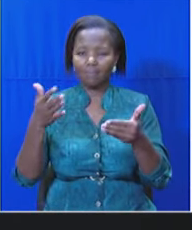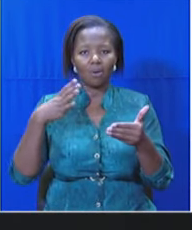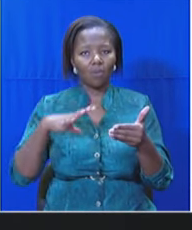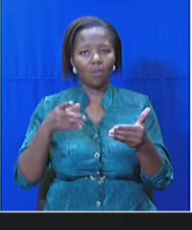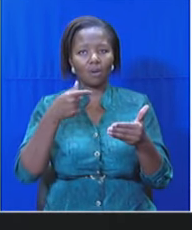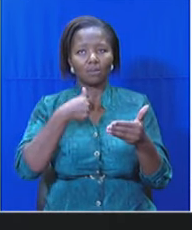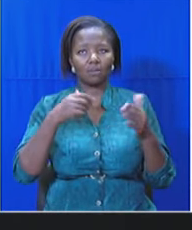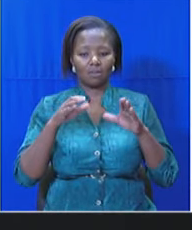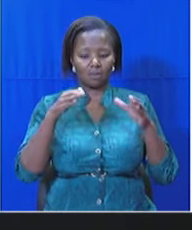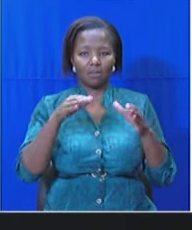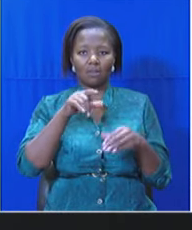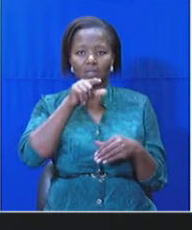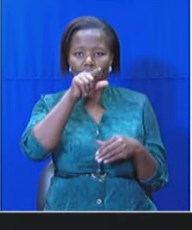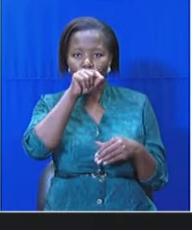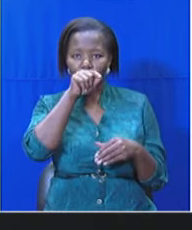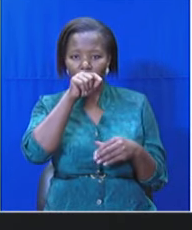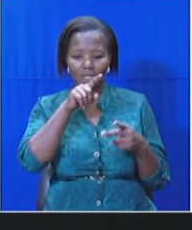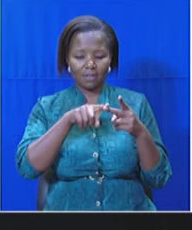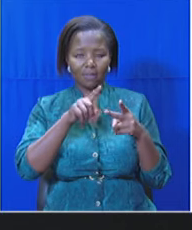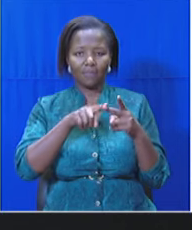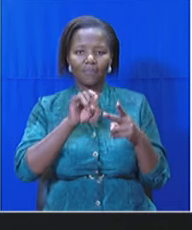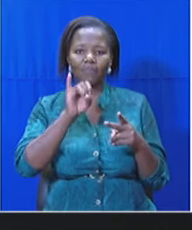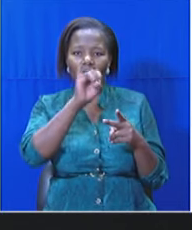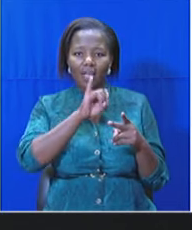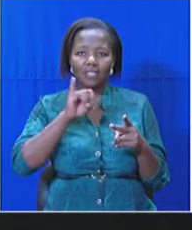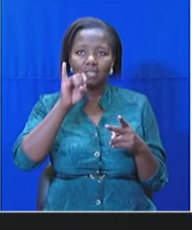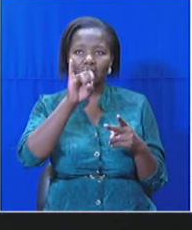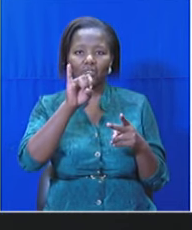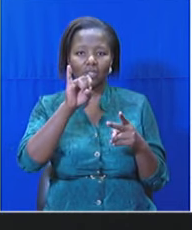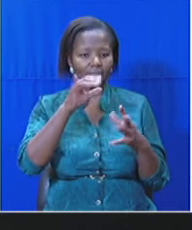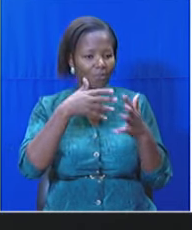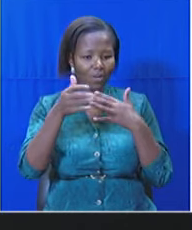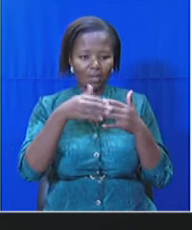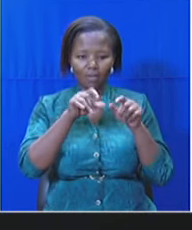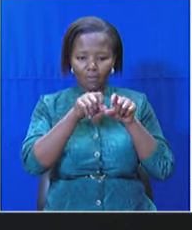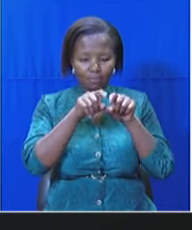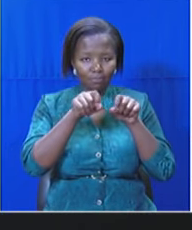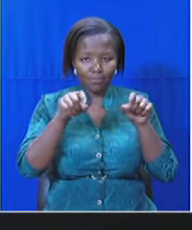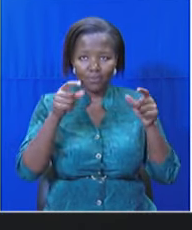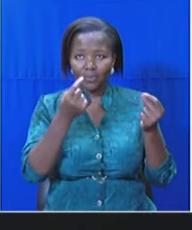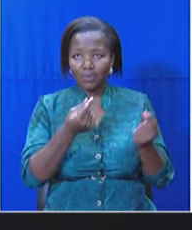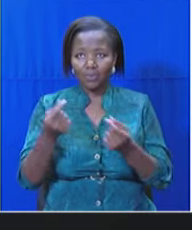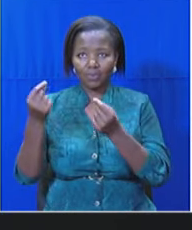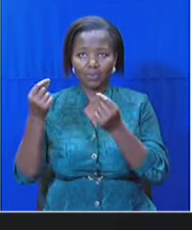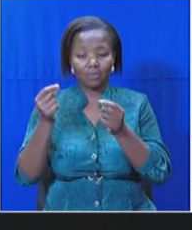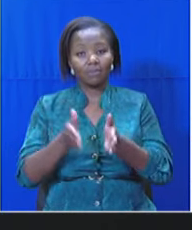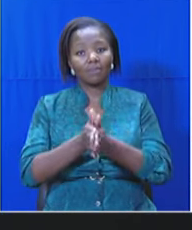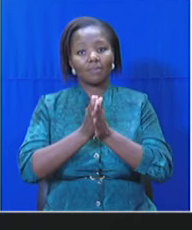constituencies through Twitter, Instagram, whatever chats. Can we please make sure